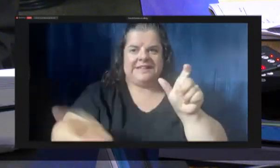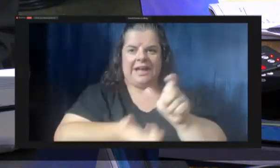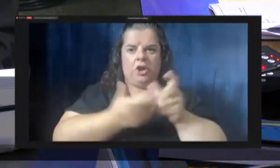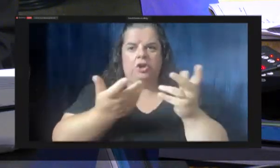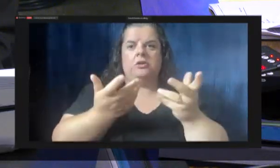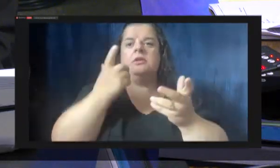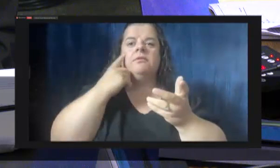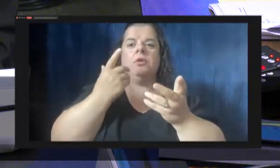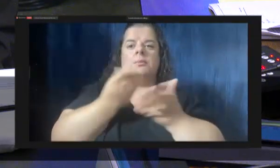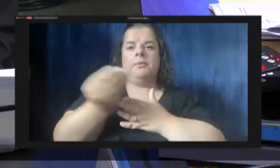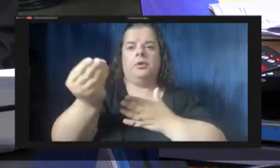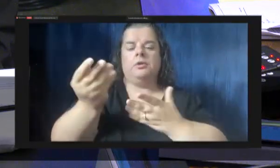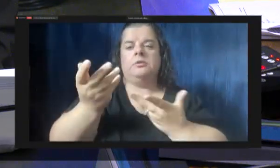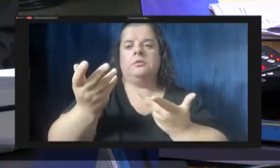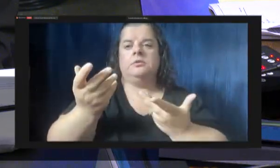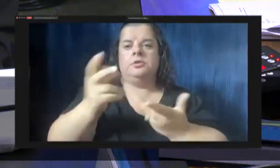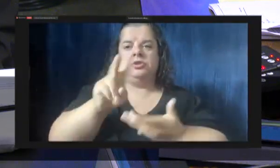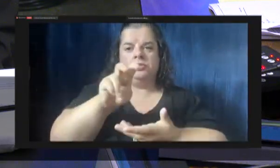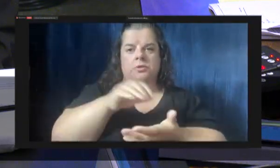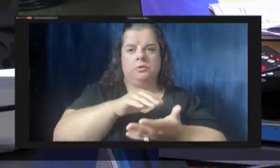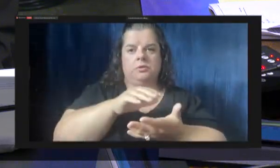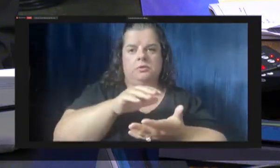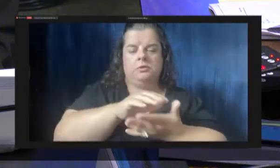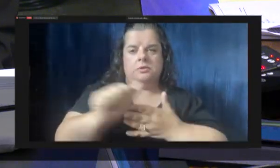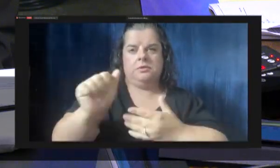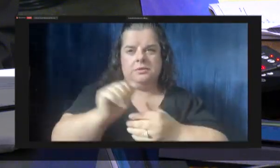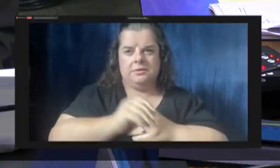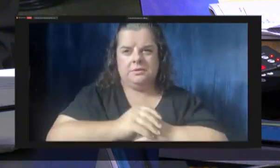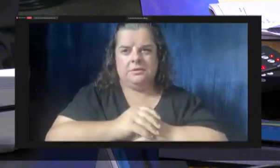purchases of $6,200.